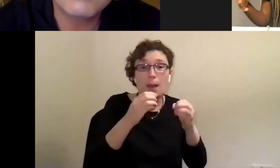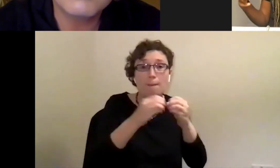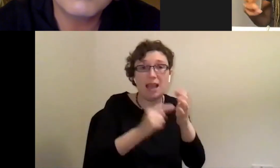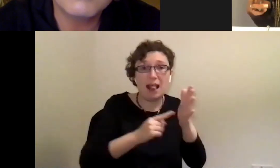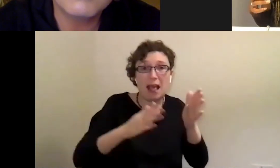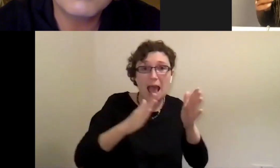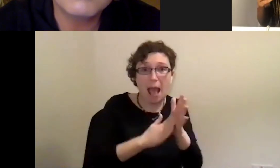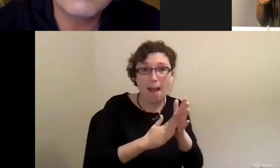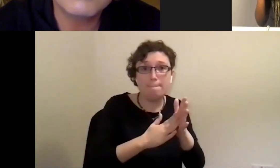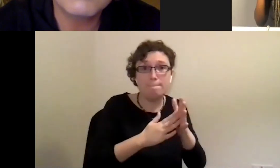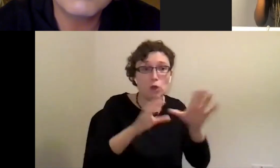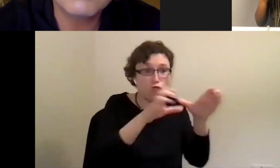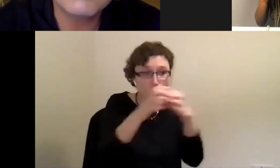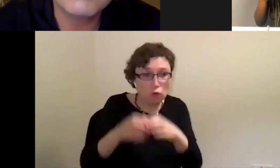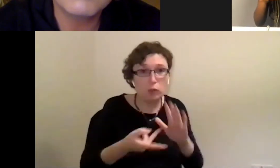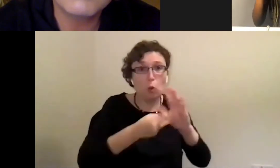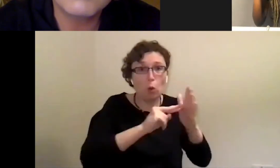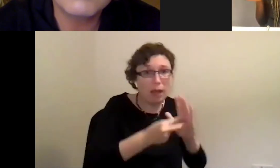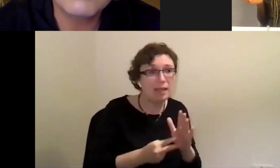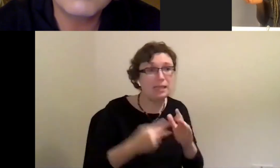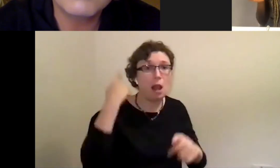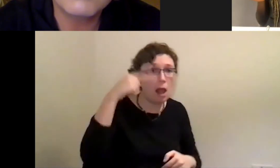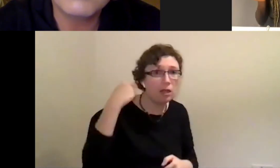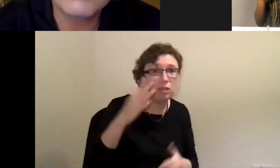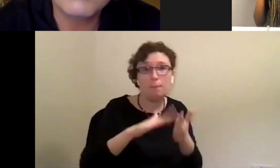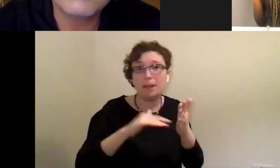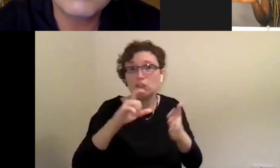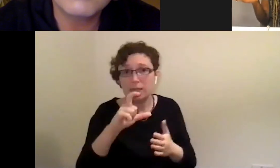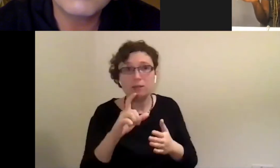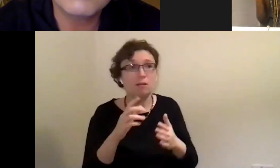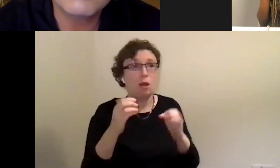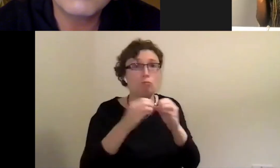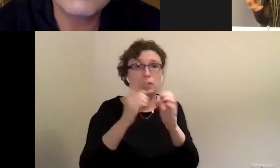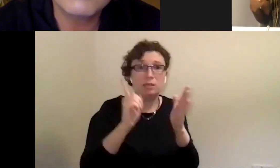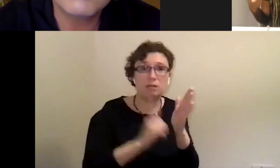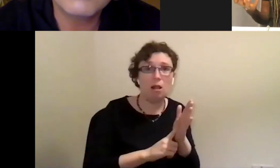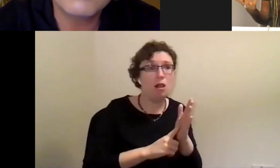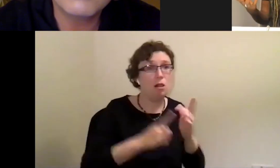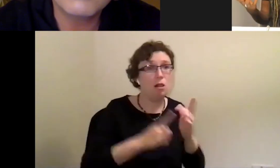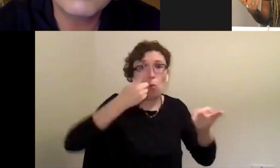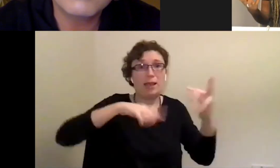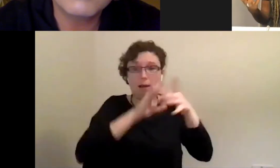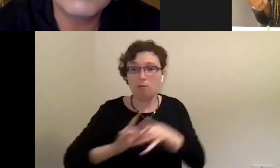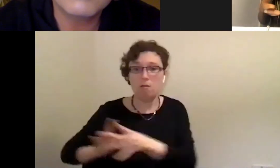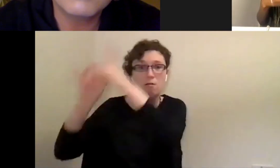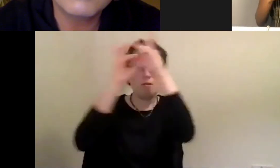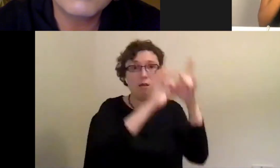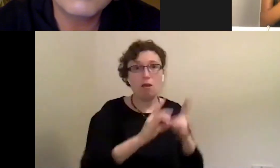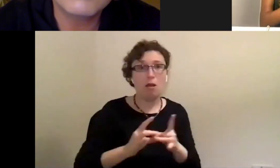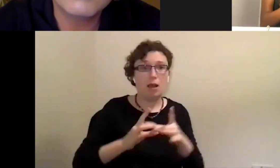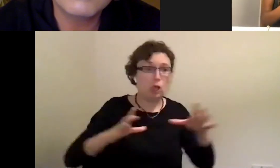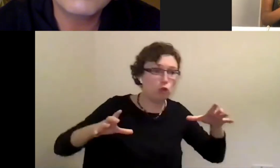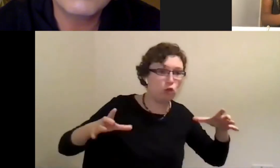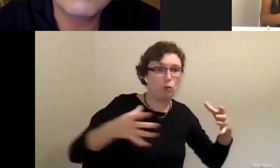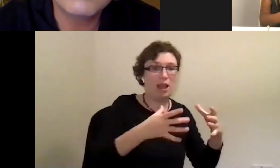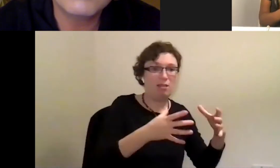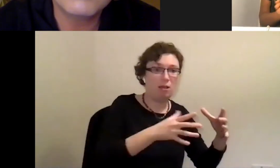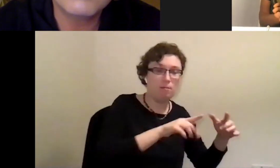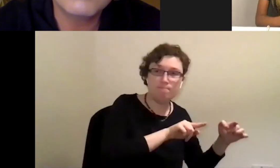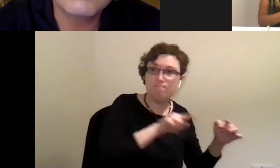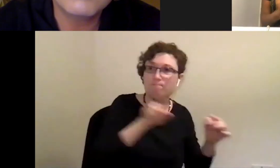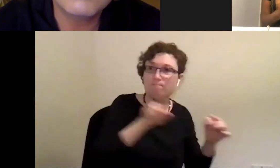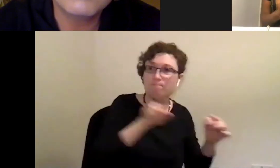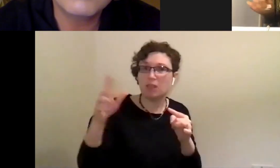as a group, we can go and challenge bigger institutions and bigger areas than just